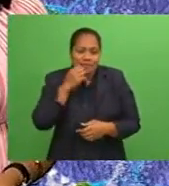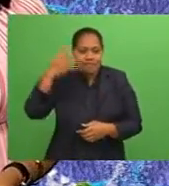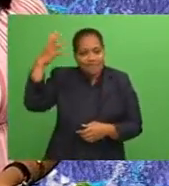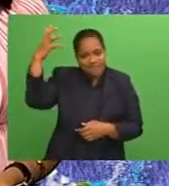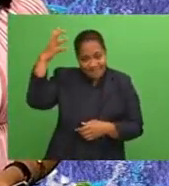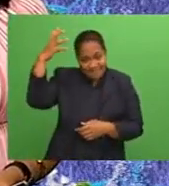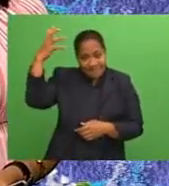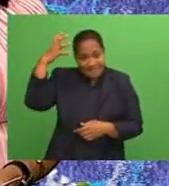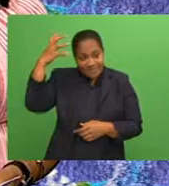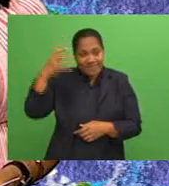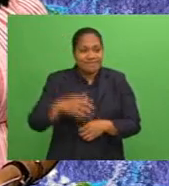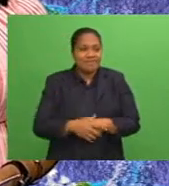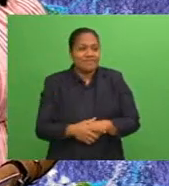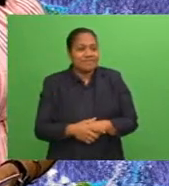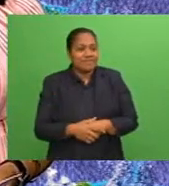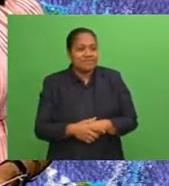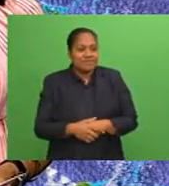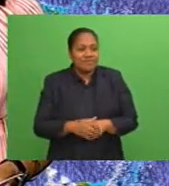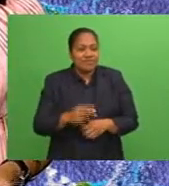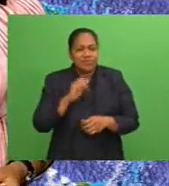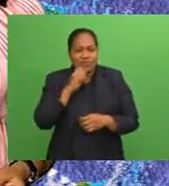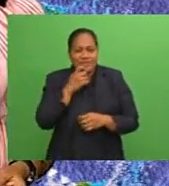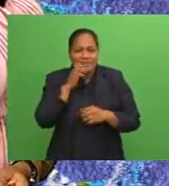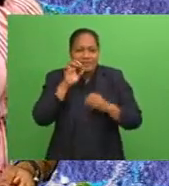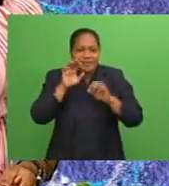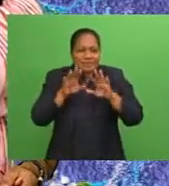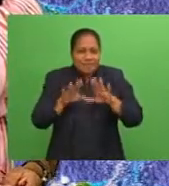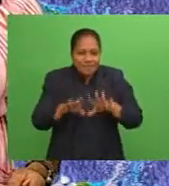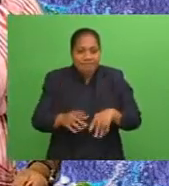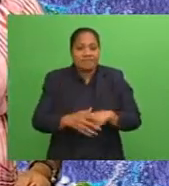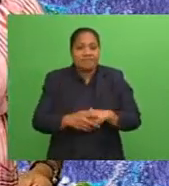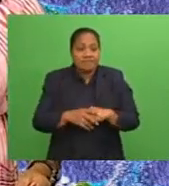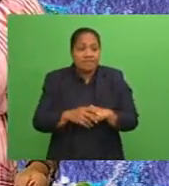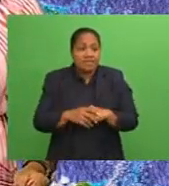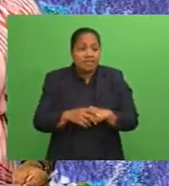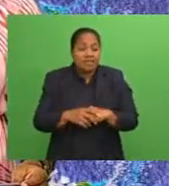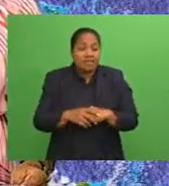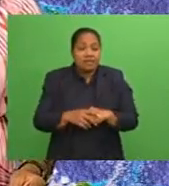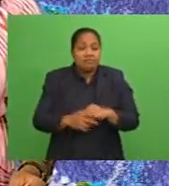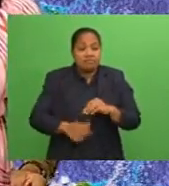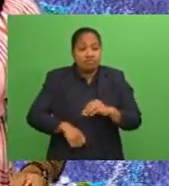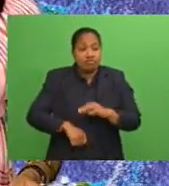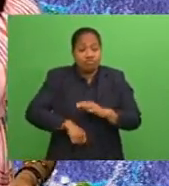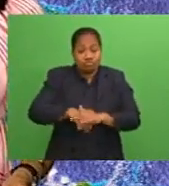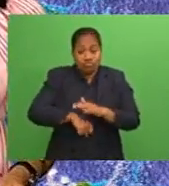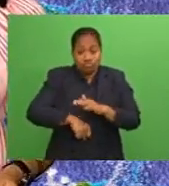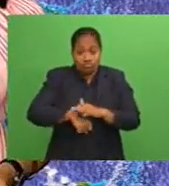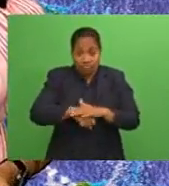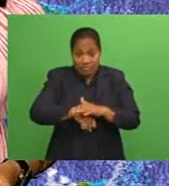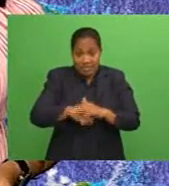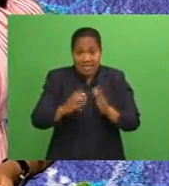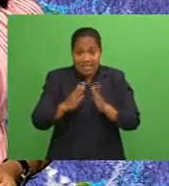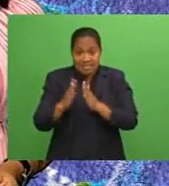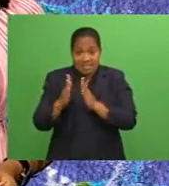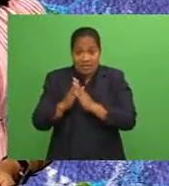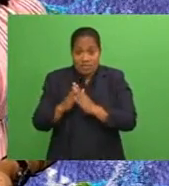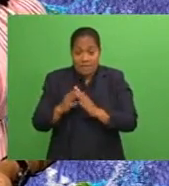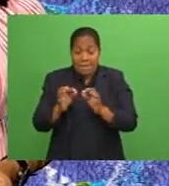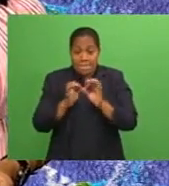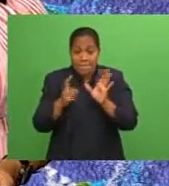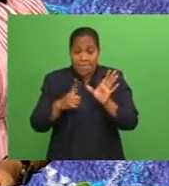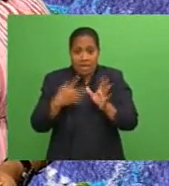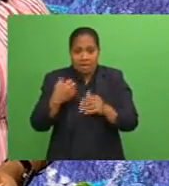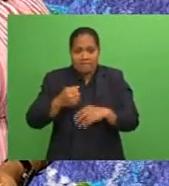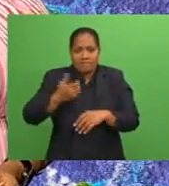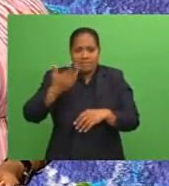followed by overcast conditions. Tomorrow's temps, the Soka Town Bar will have 19 degrees by night. It